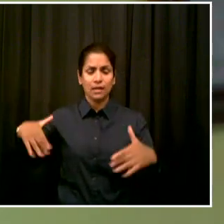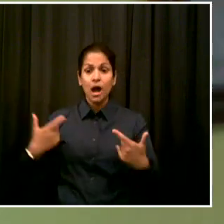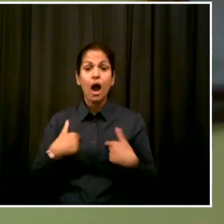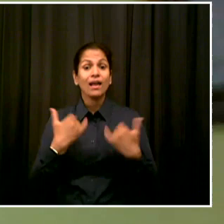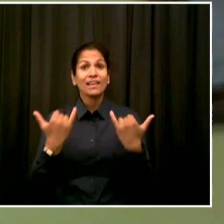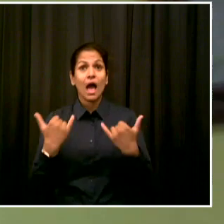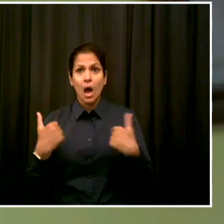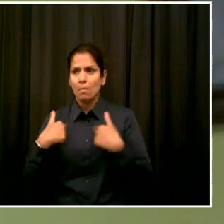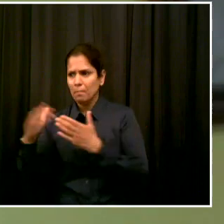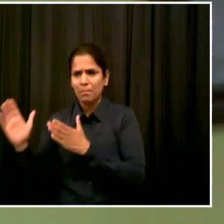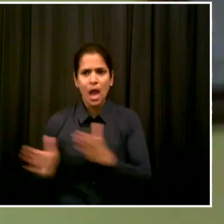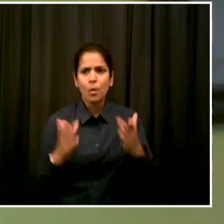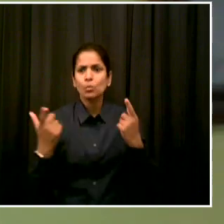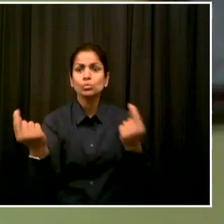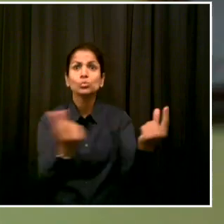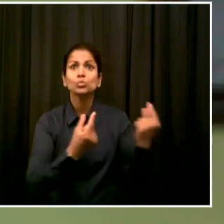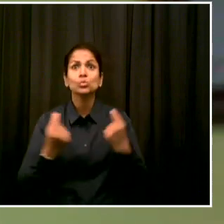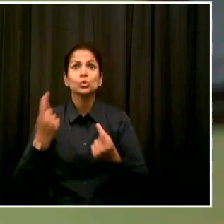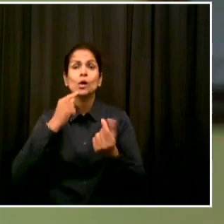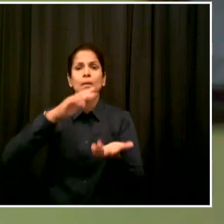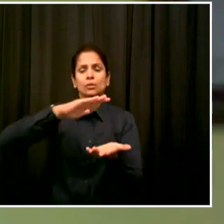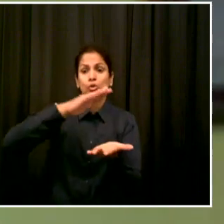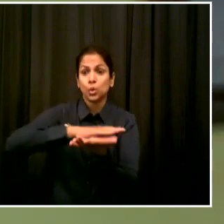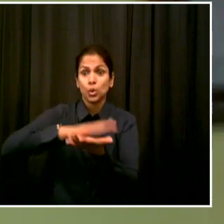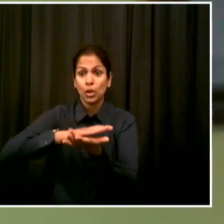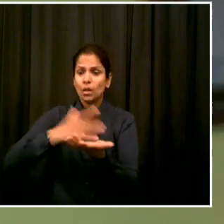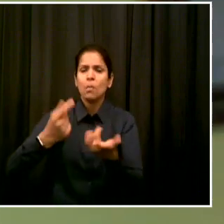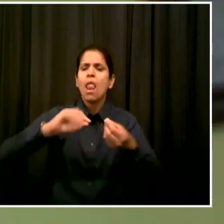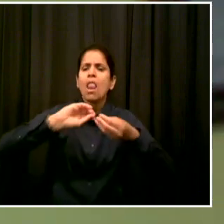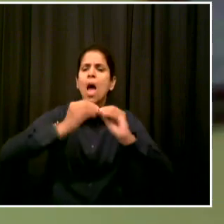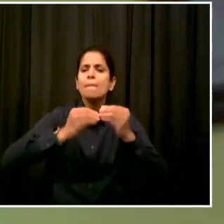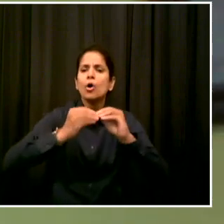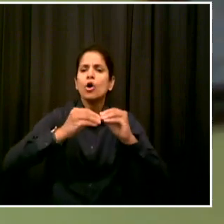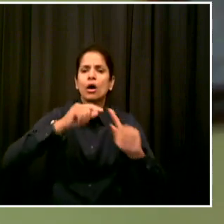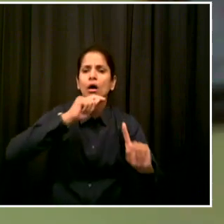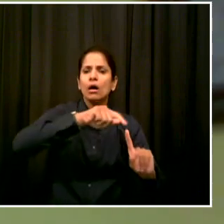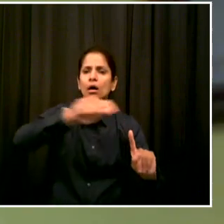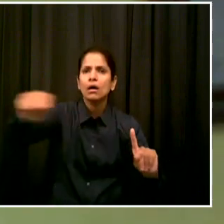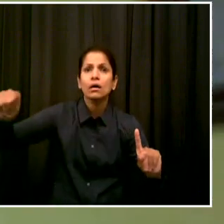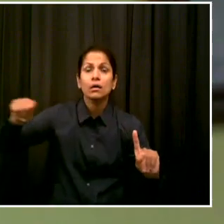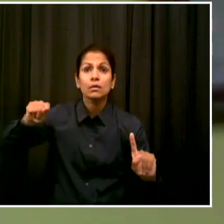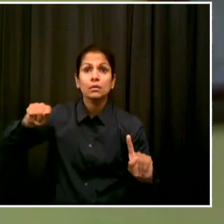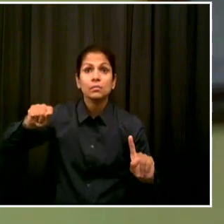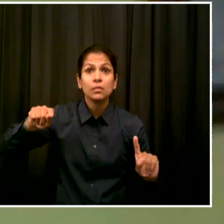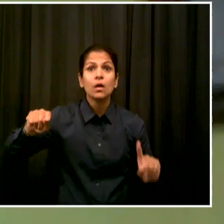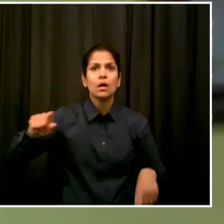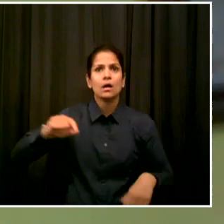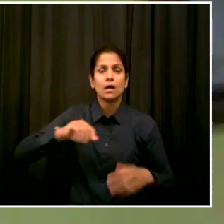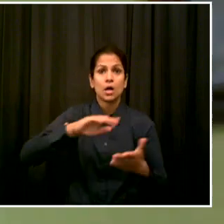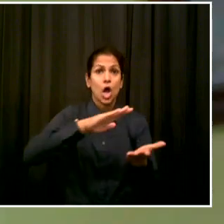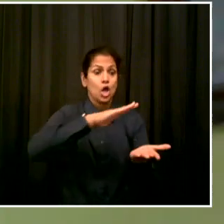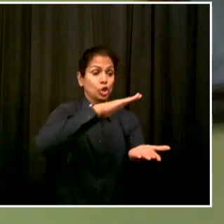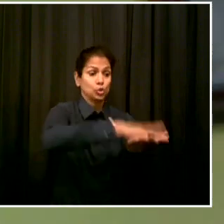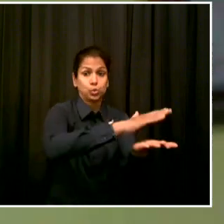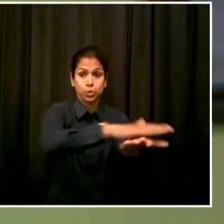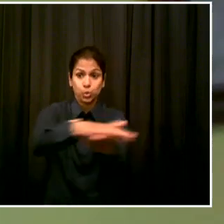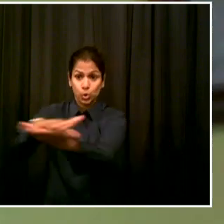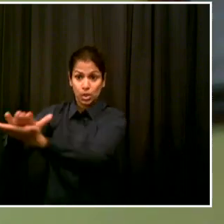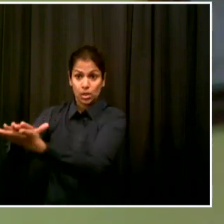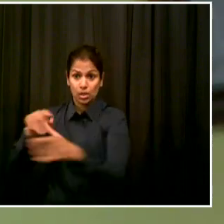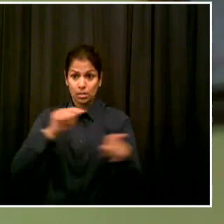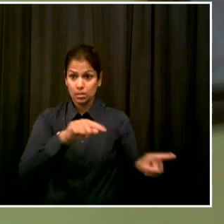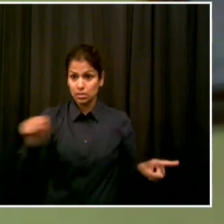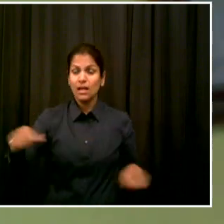a case-by-case basis. So again, we're working out all of the details, but we don't anticipate the need